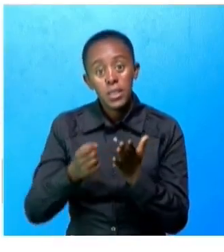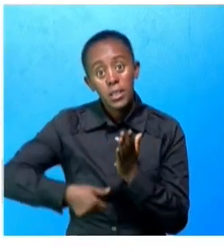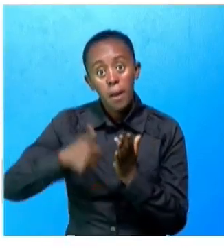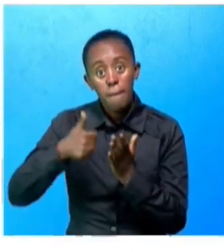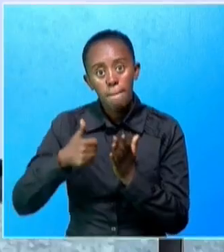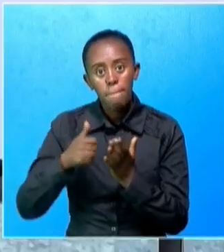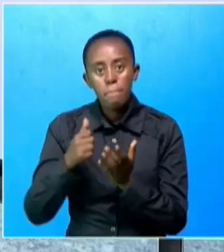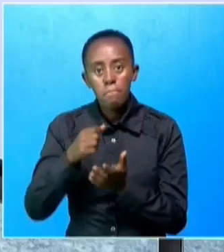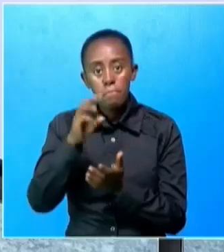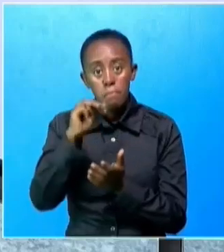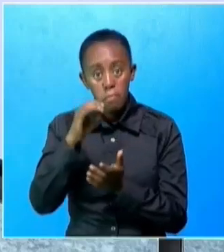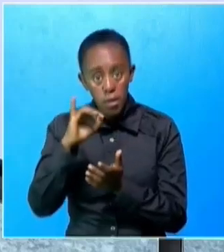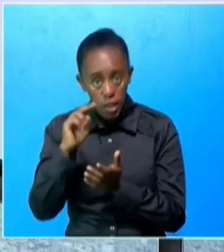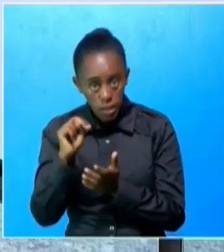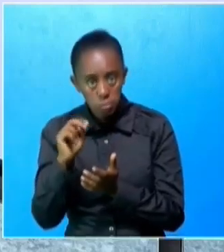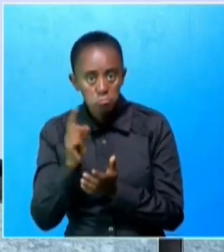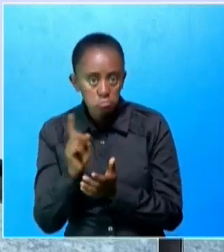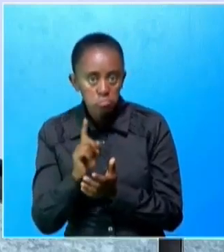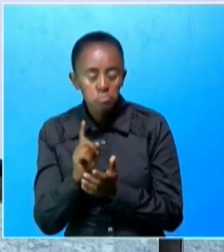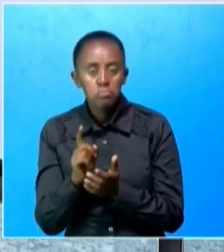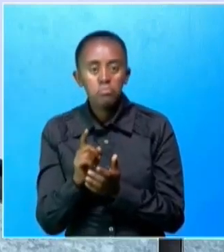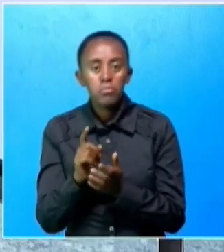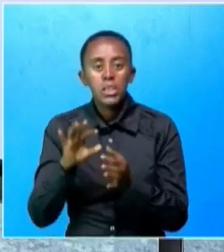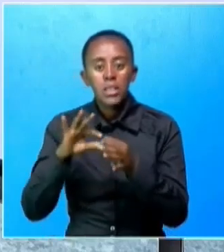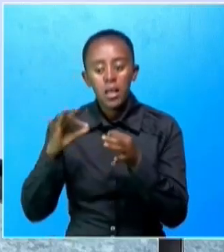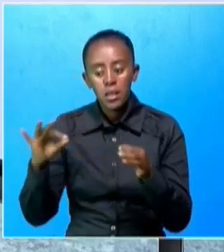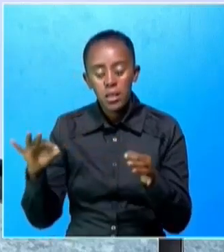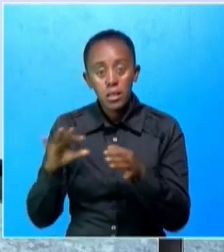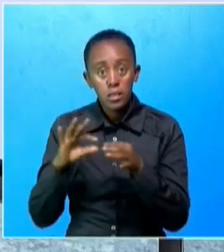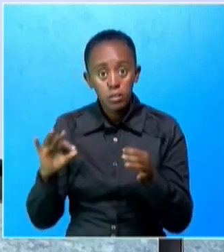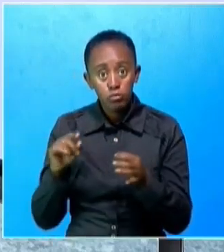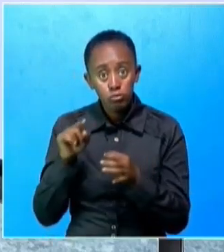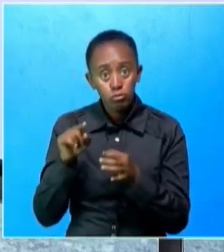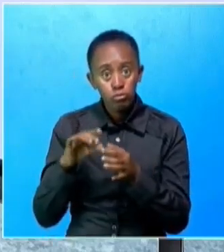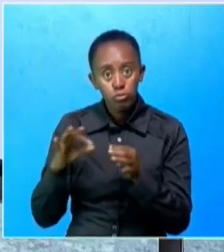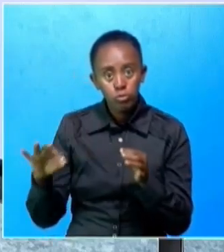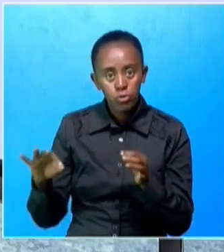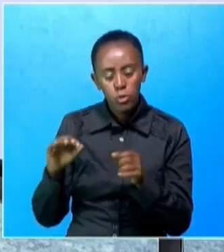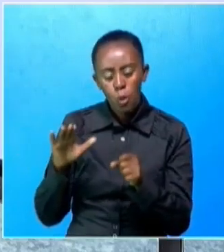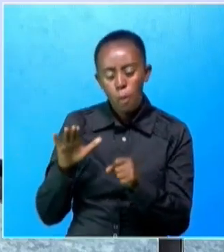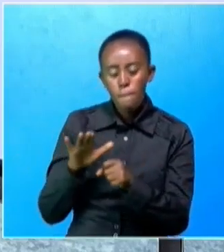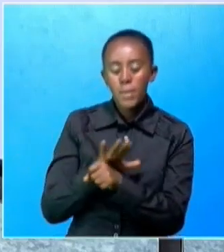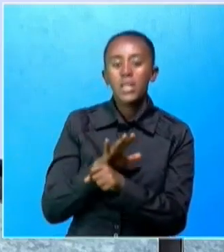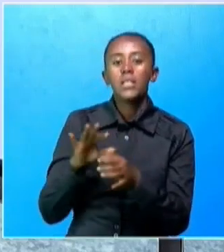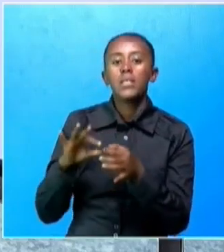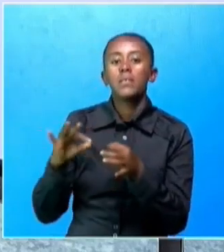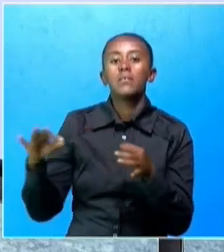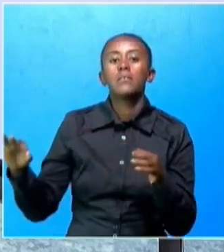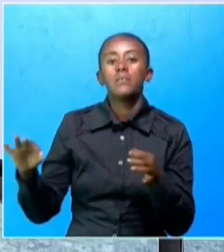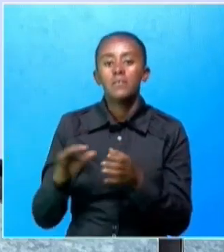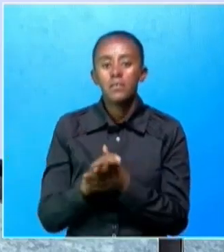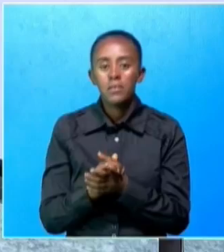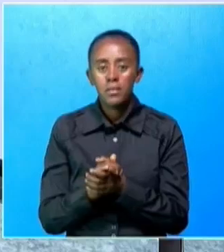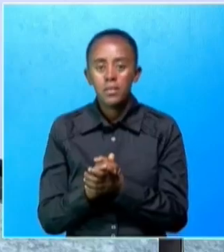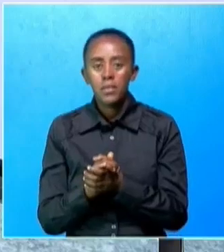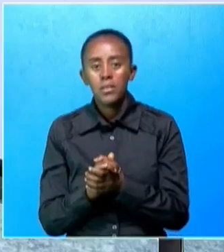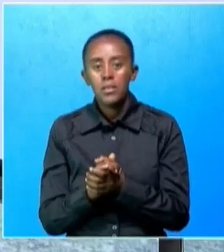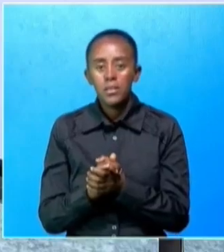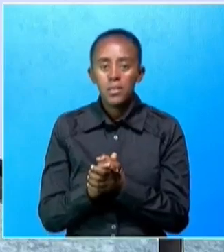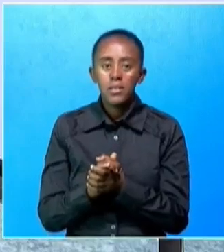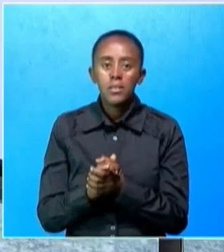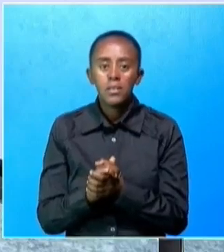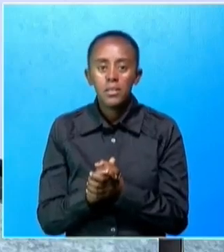Main stands for referring to. A sentence is what? Completed. Then, when it comes in the case